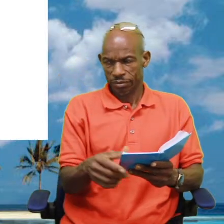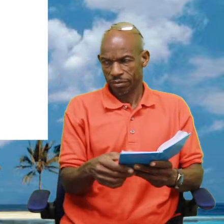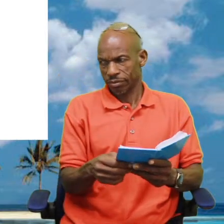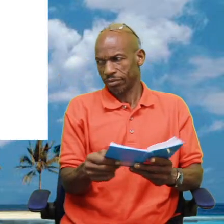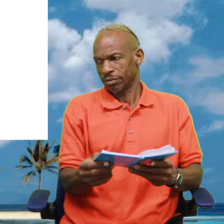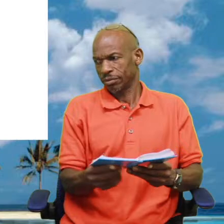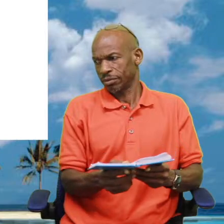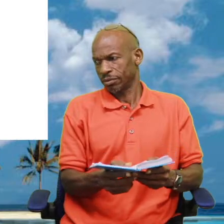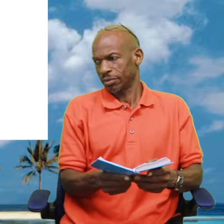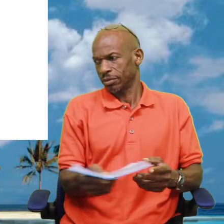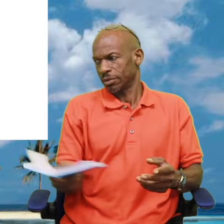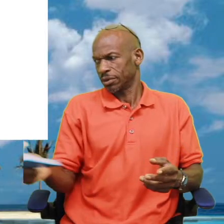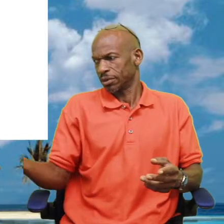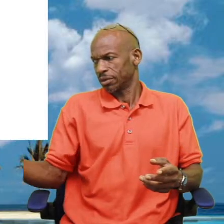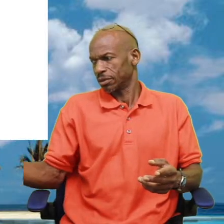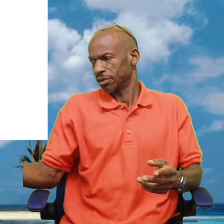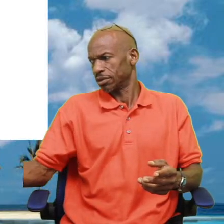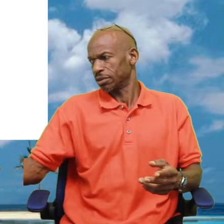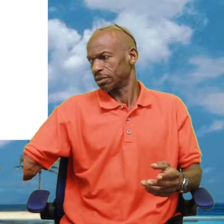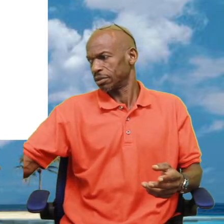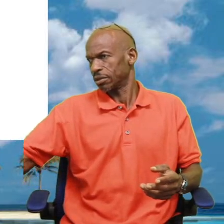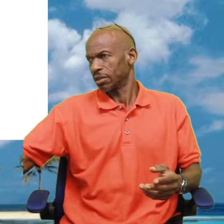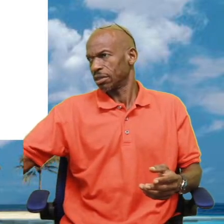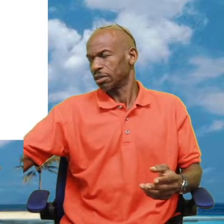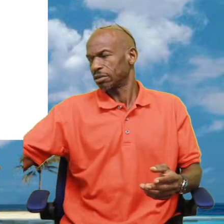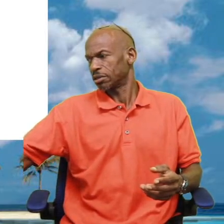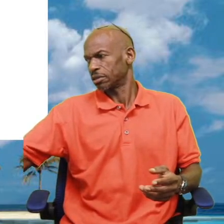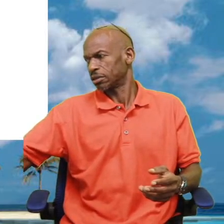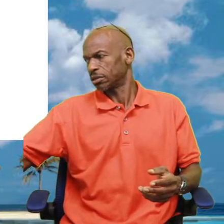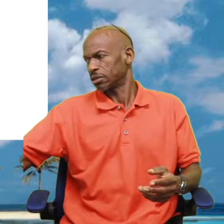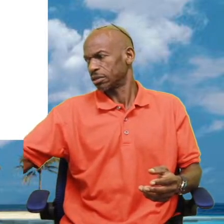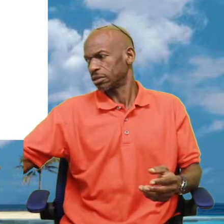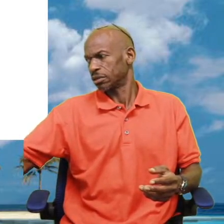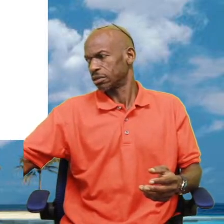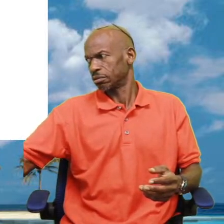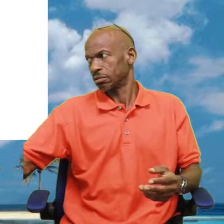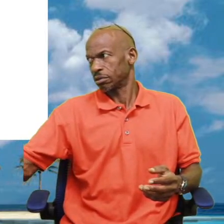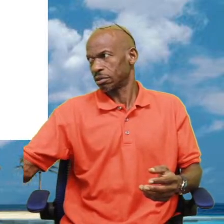you talking about, and it is usually a noun or a pronoun. So I have,